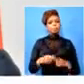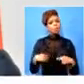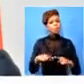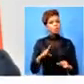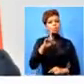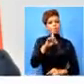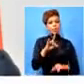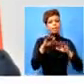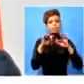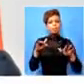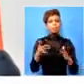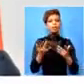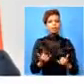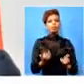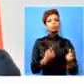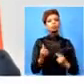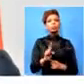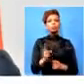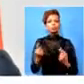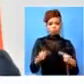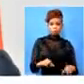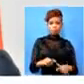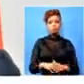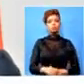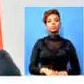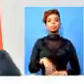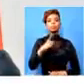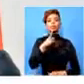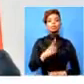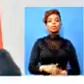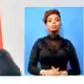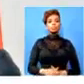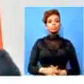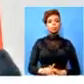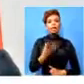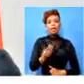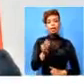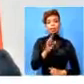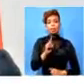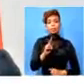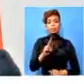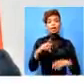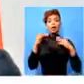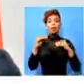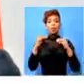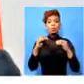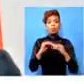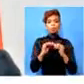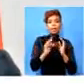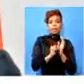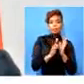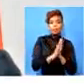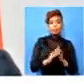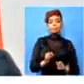is what we called corporate capture, in full corporate state capture, later summarized